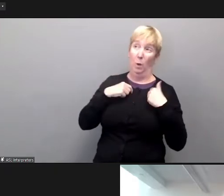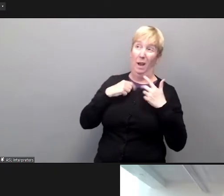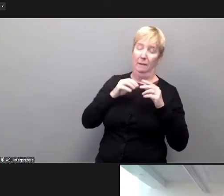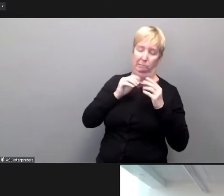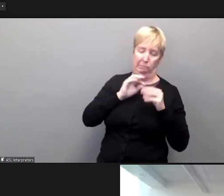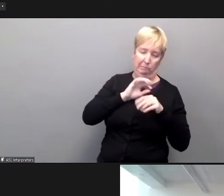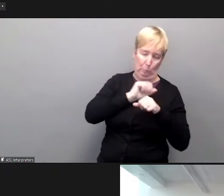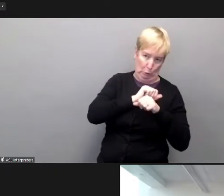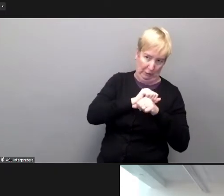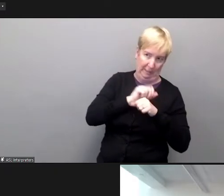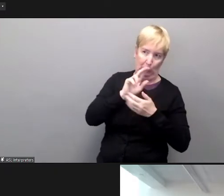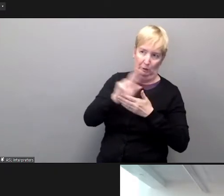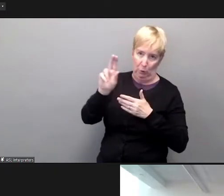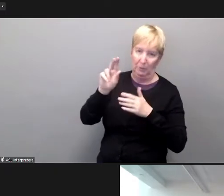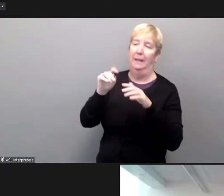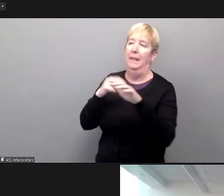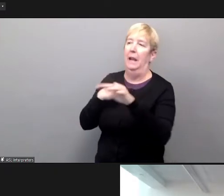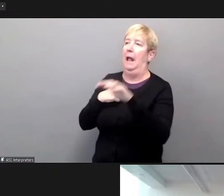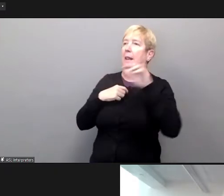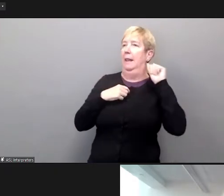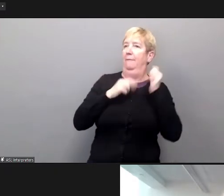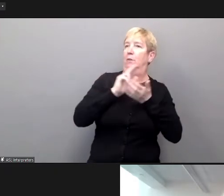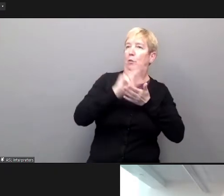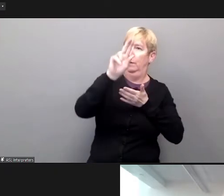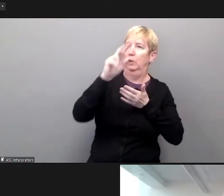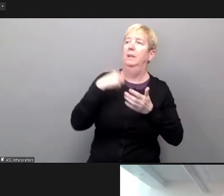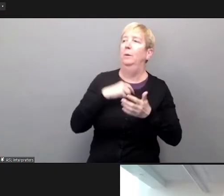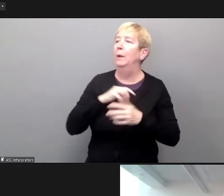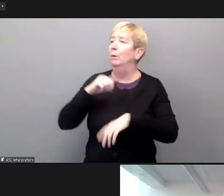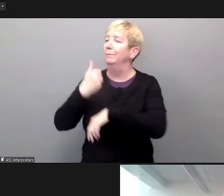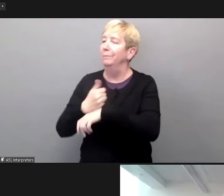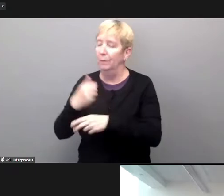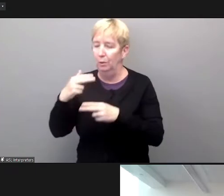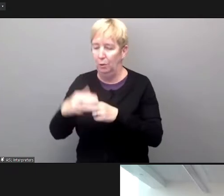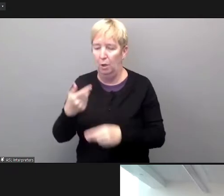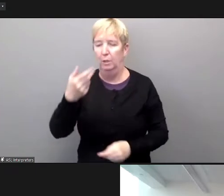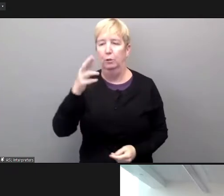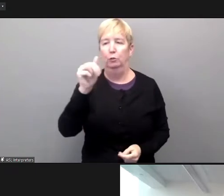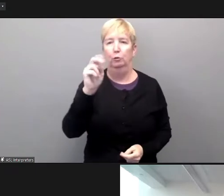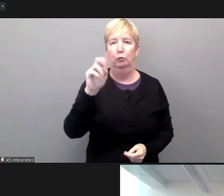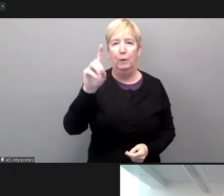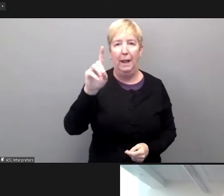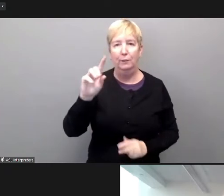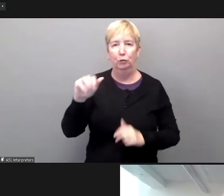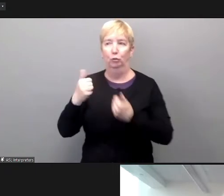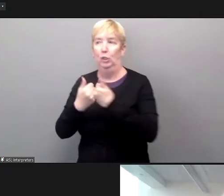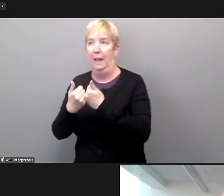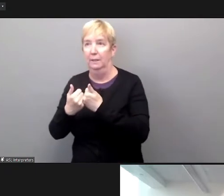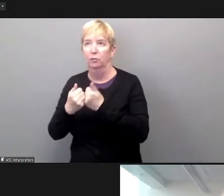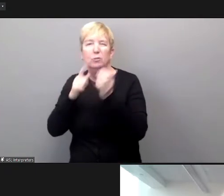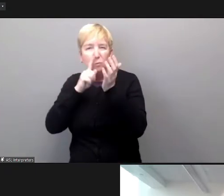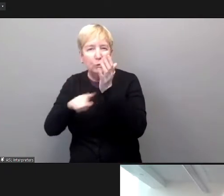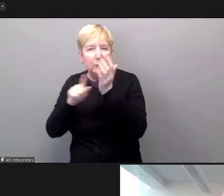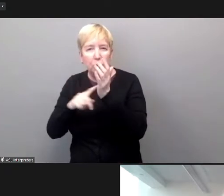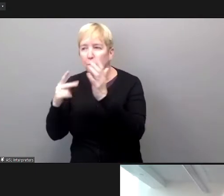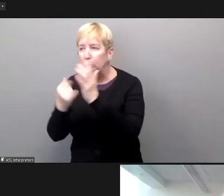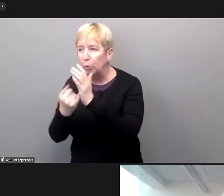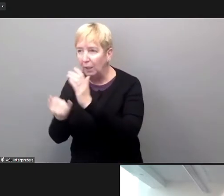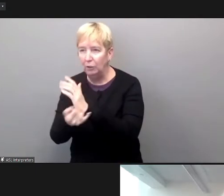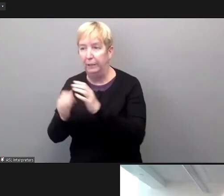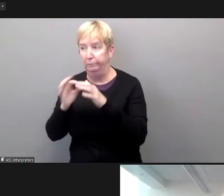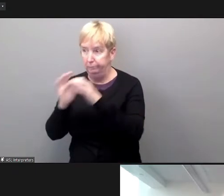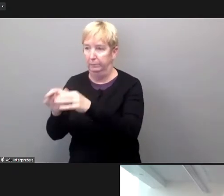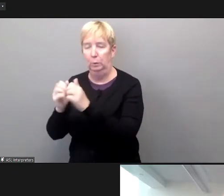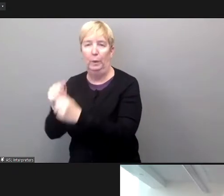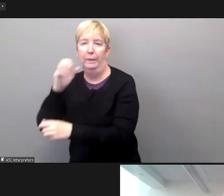grand challenge at the university to deal with the demographics of aging. And Christine and I were on a call yesterday together. I would say